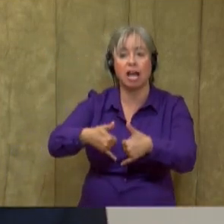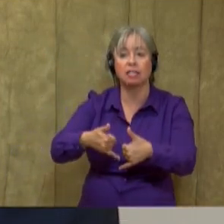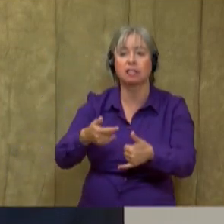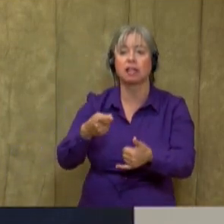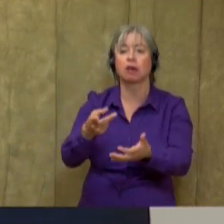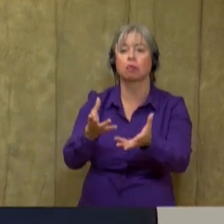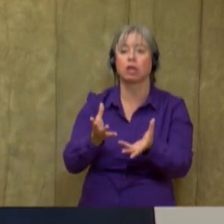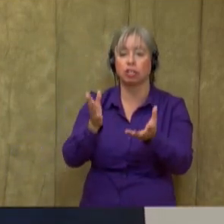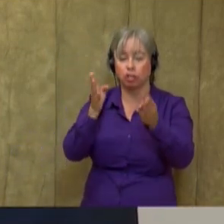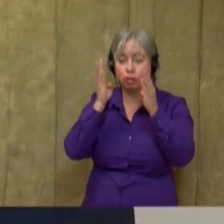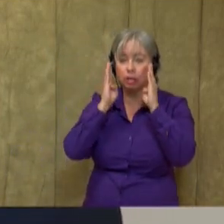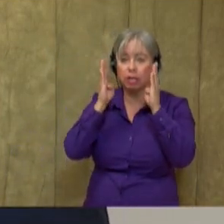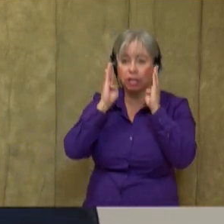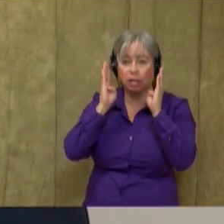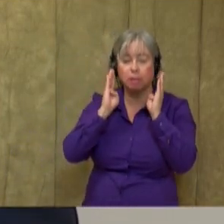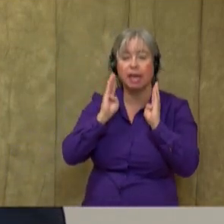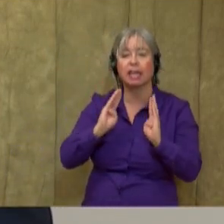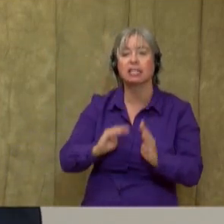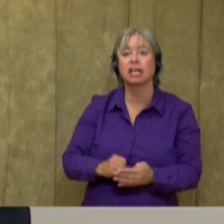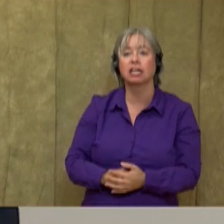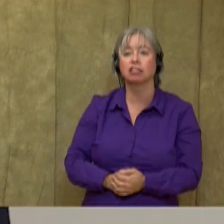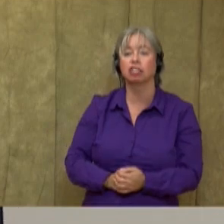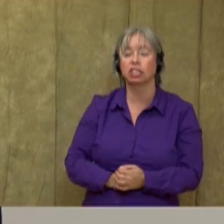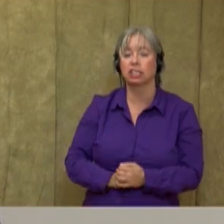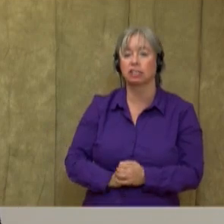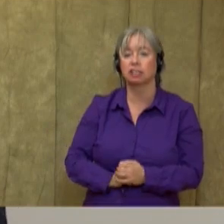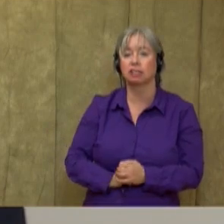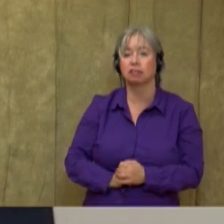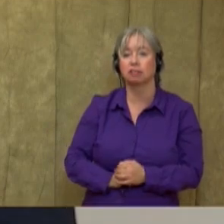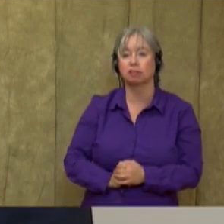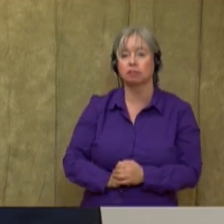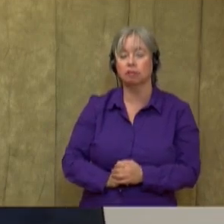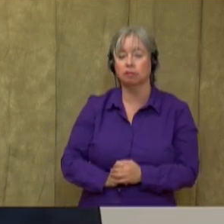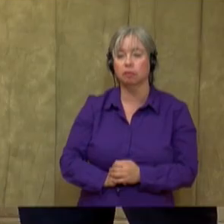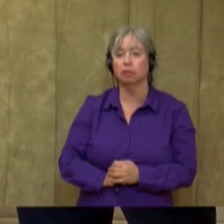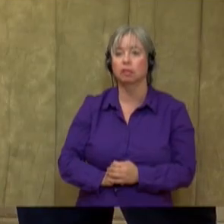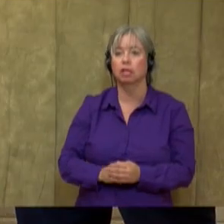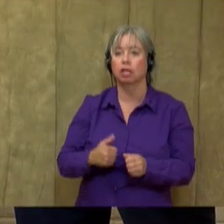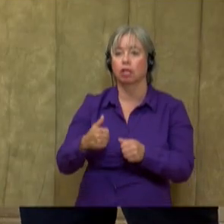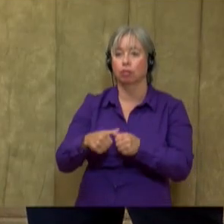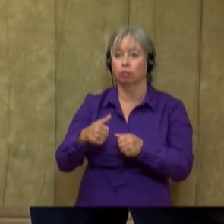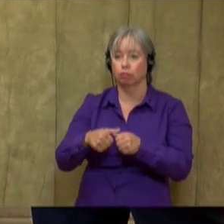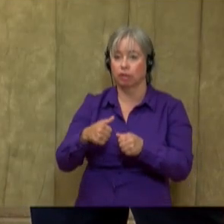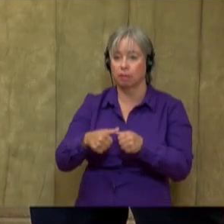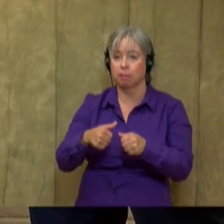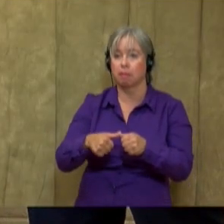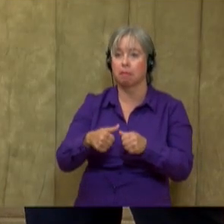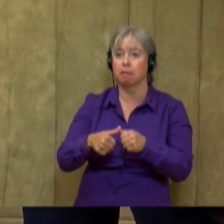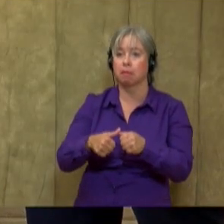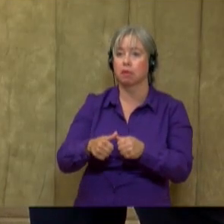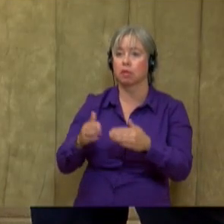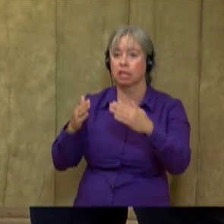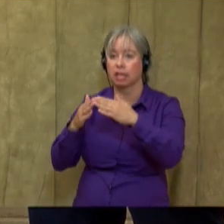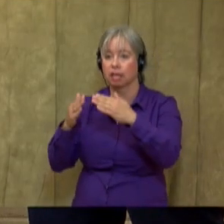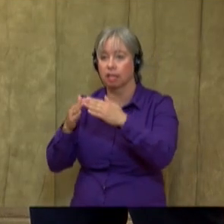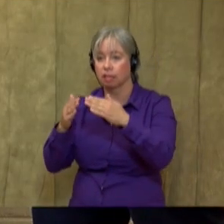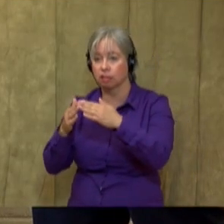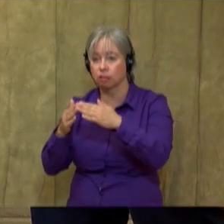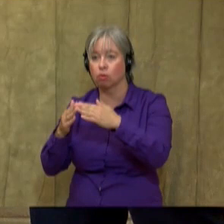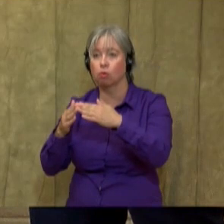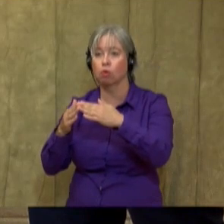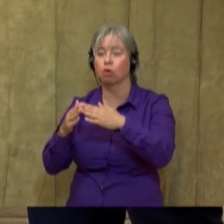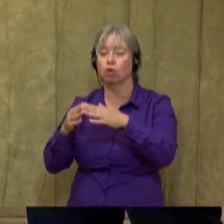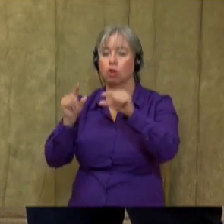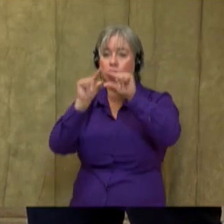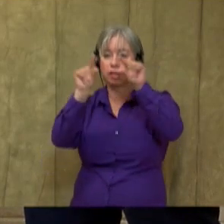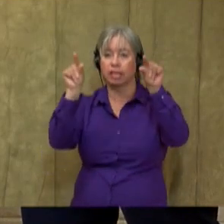the expressions that I'm giving you on this particular slide, with our corners being modeled, our edge cubes being modeled,